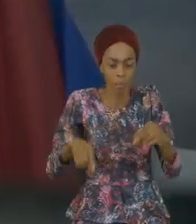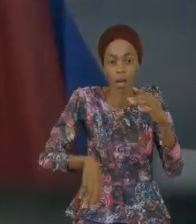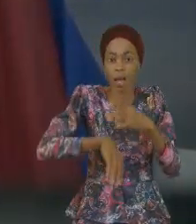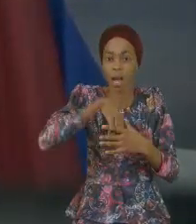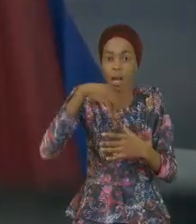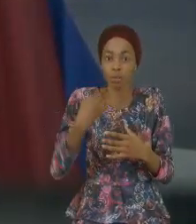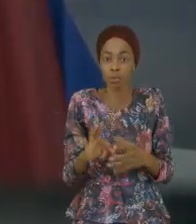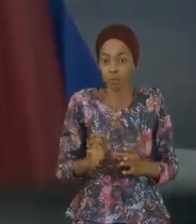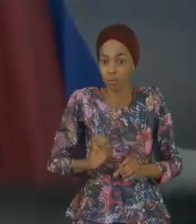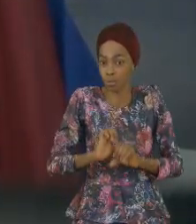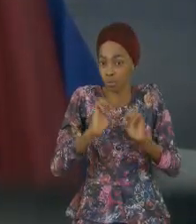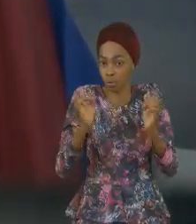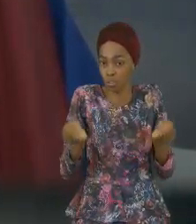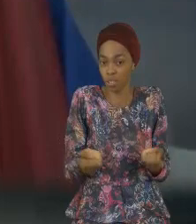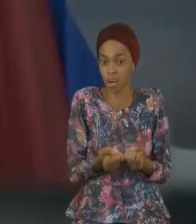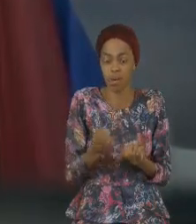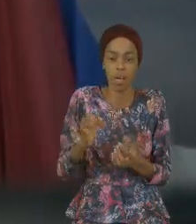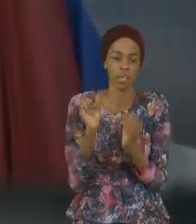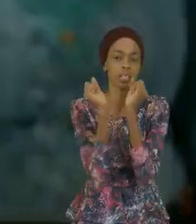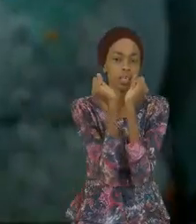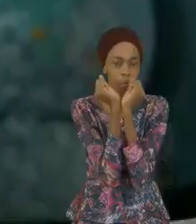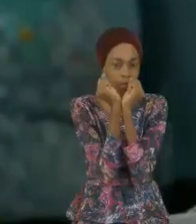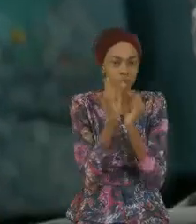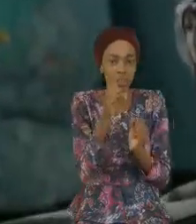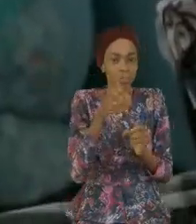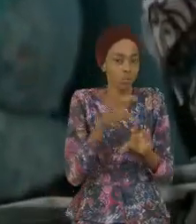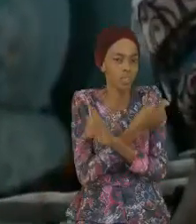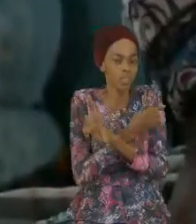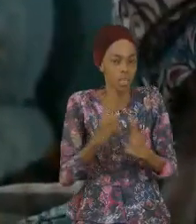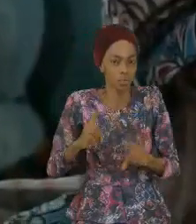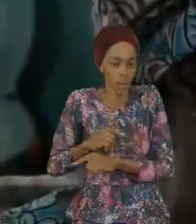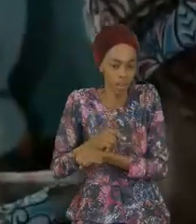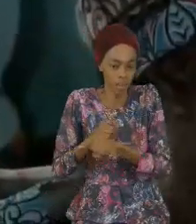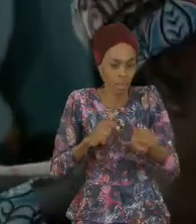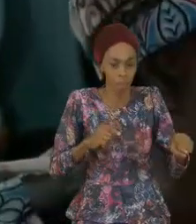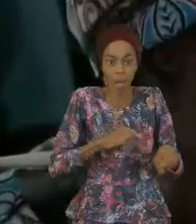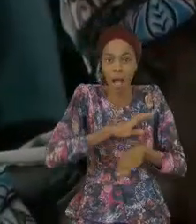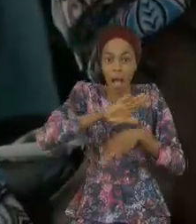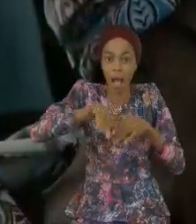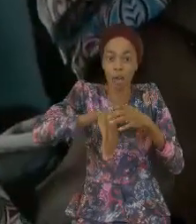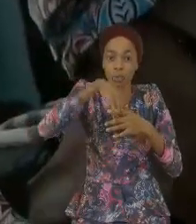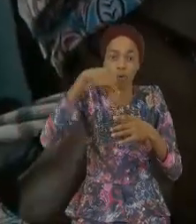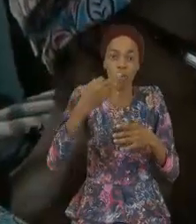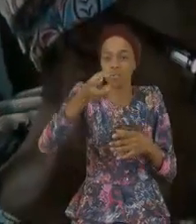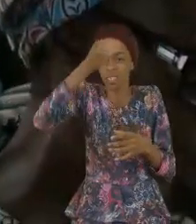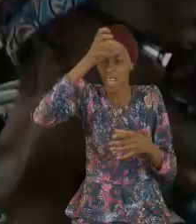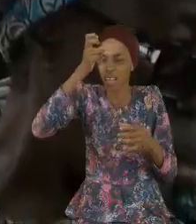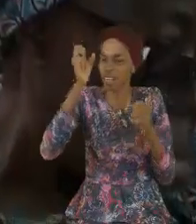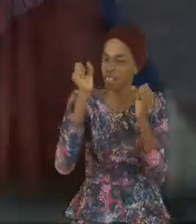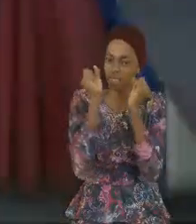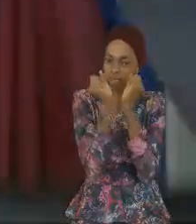captivity, social captivity. You'll deliver them out of satanic captivity. And